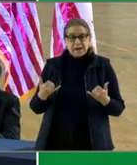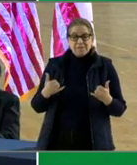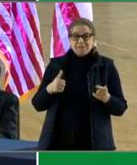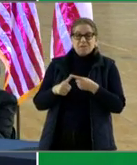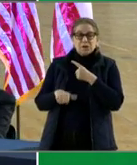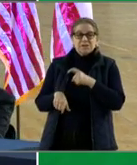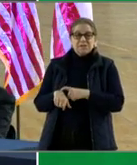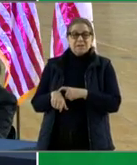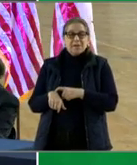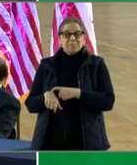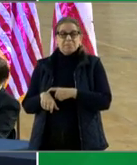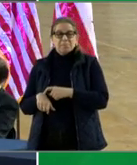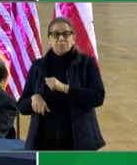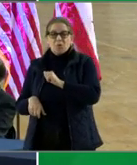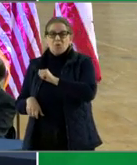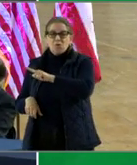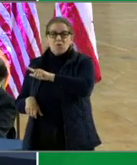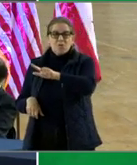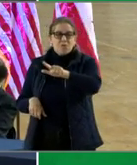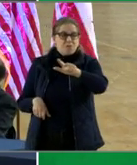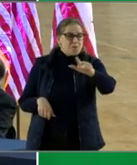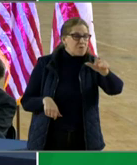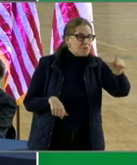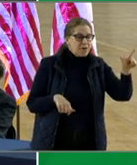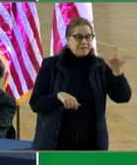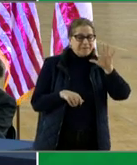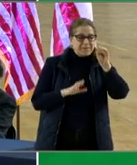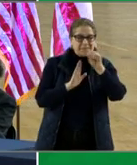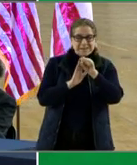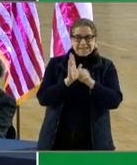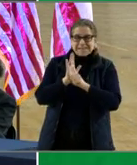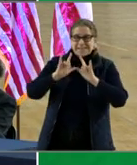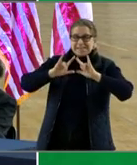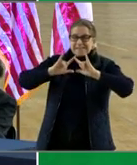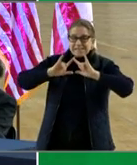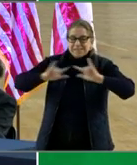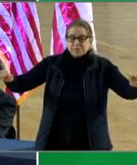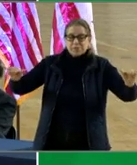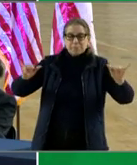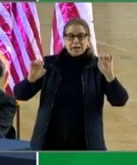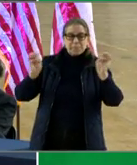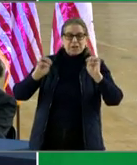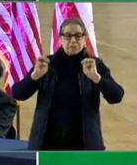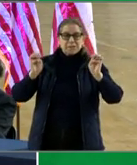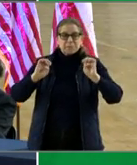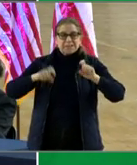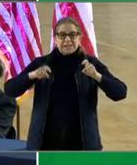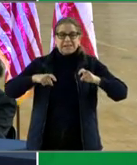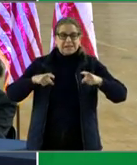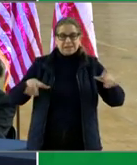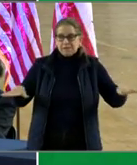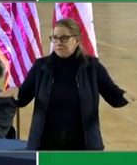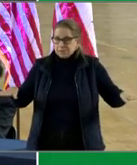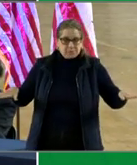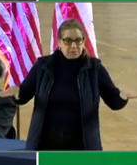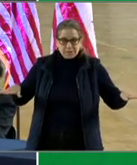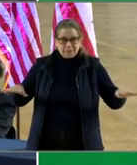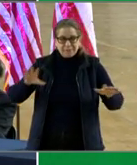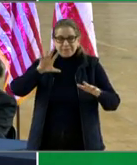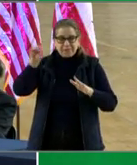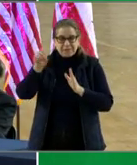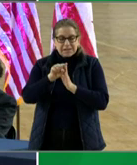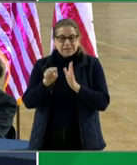are simultaneously impacted. So I think the truth is that the stockpile hasn't been